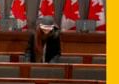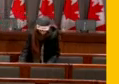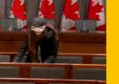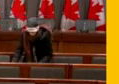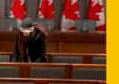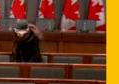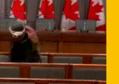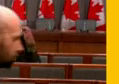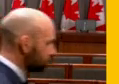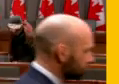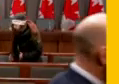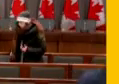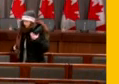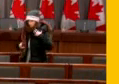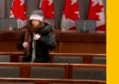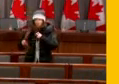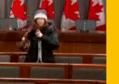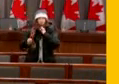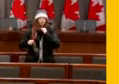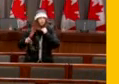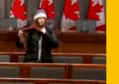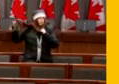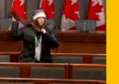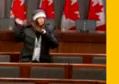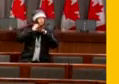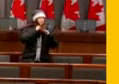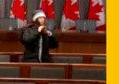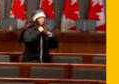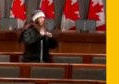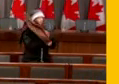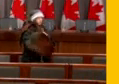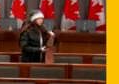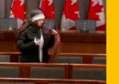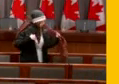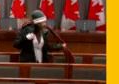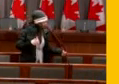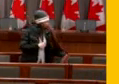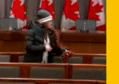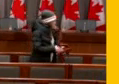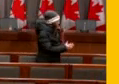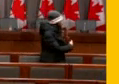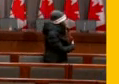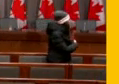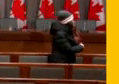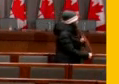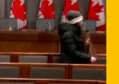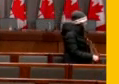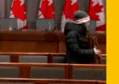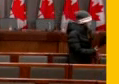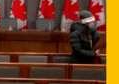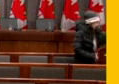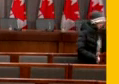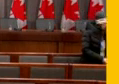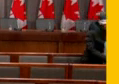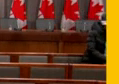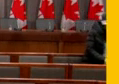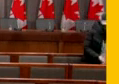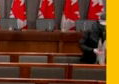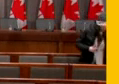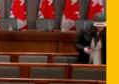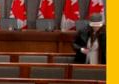Yes. Can I speak one last? Of course. I would hope that I'm a little bit more priority than the privileged kids who are here on a school